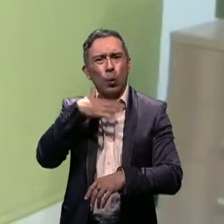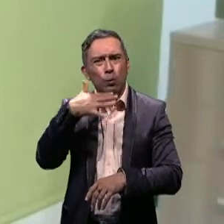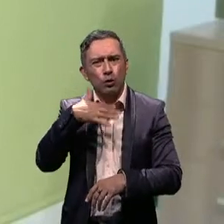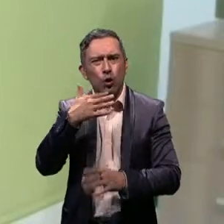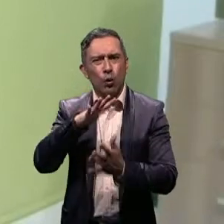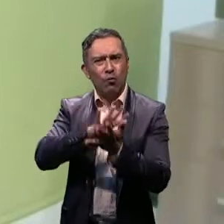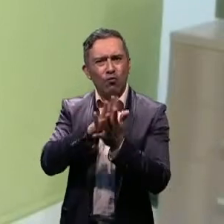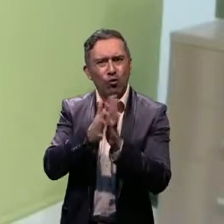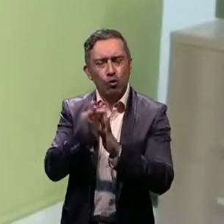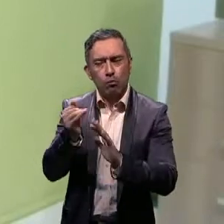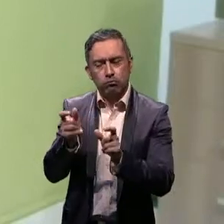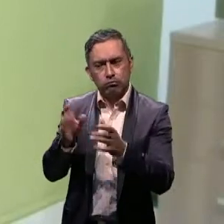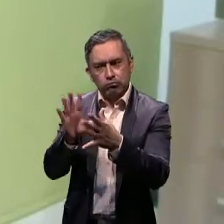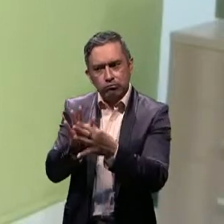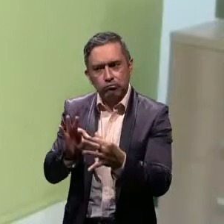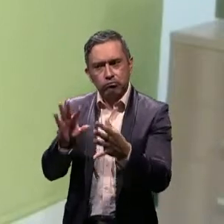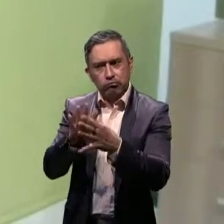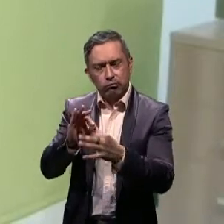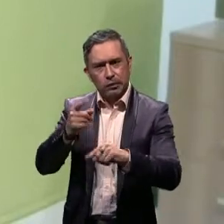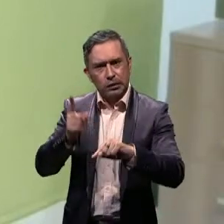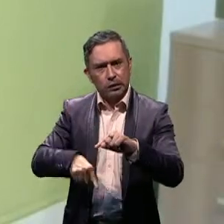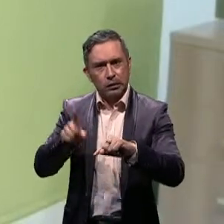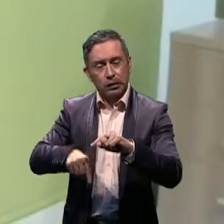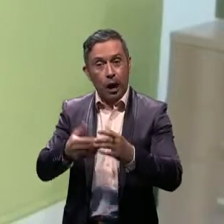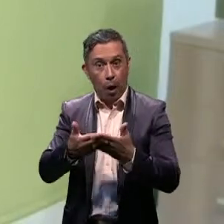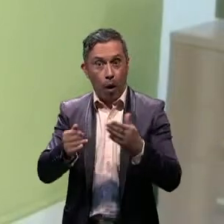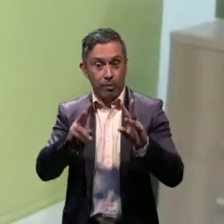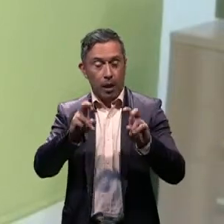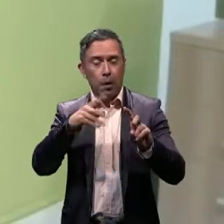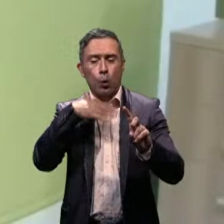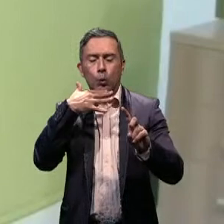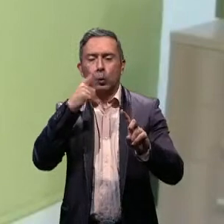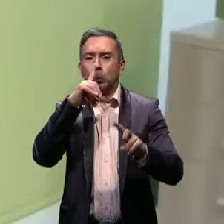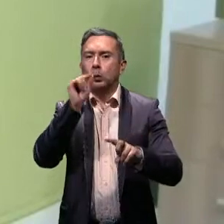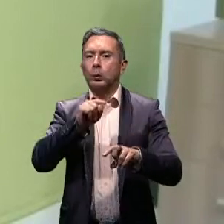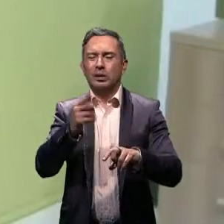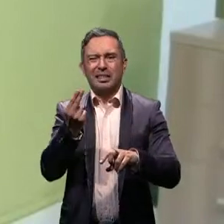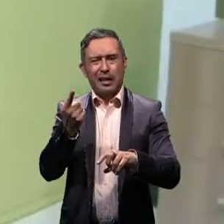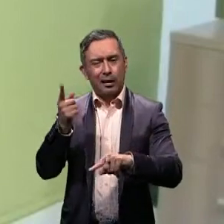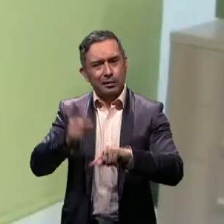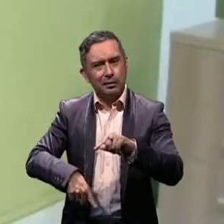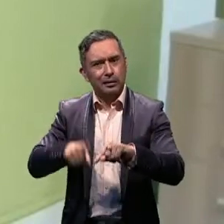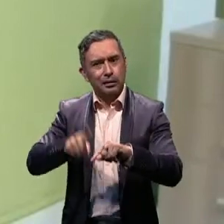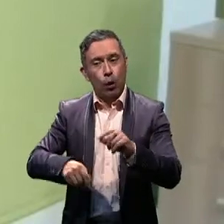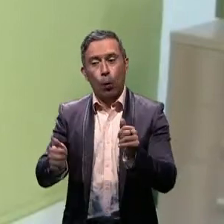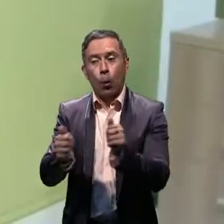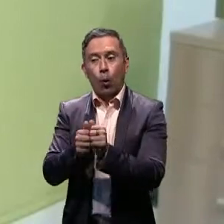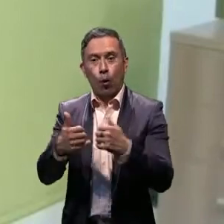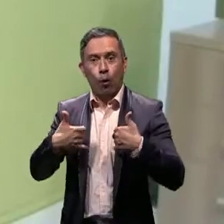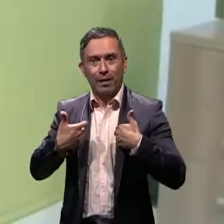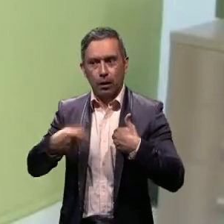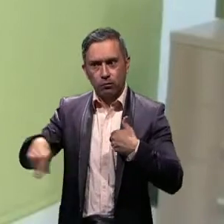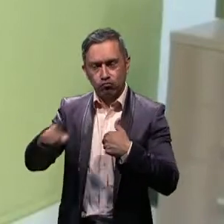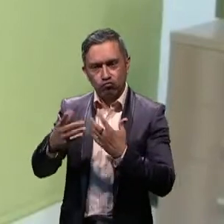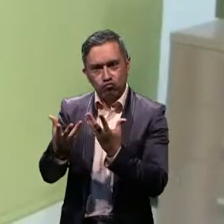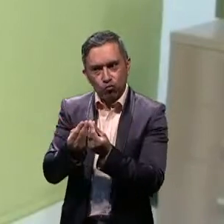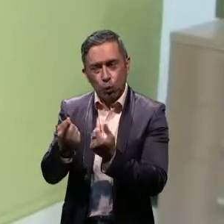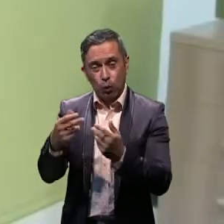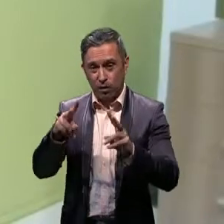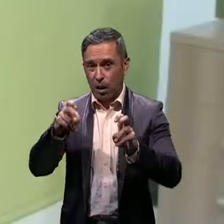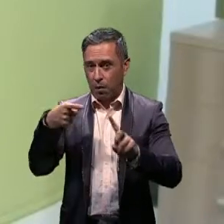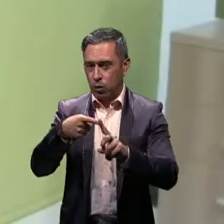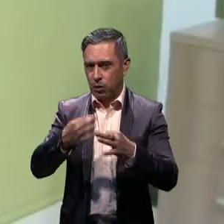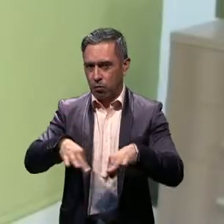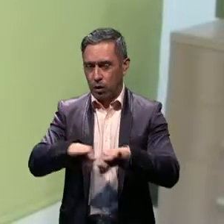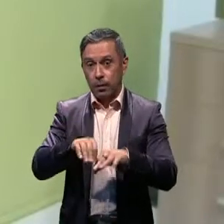people regarding corruption. I think that this is something that we have to counteract, and we have to do it, first of all,